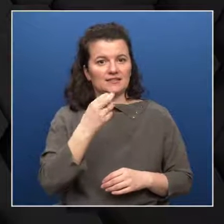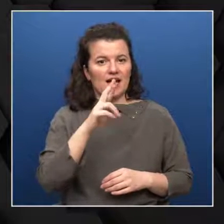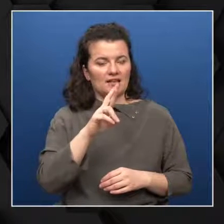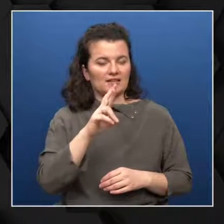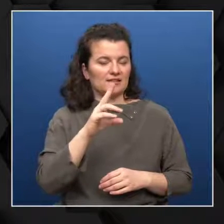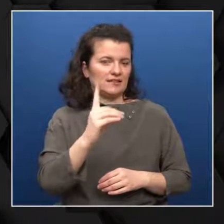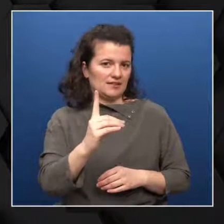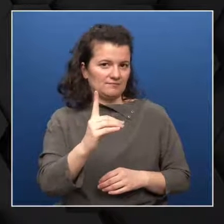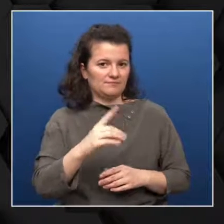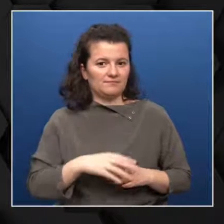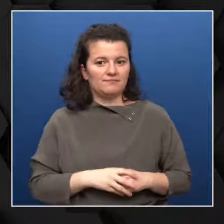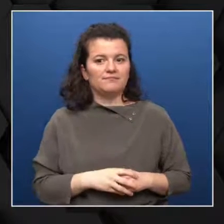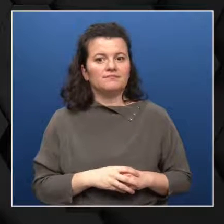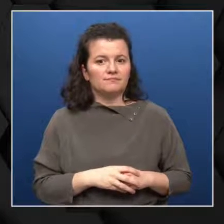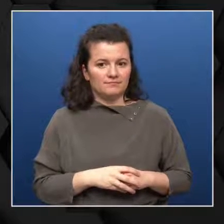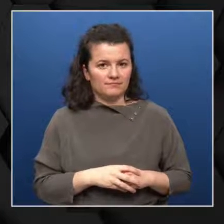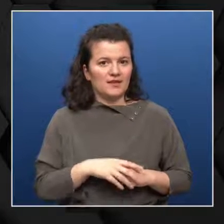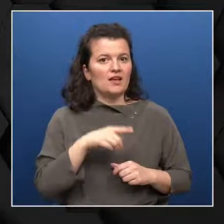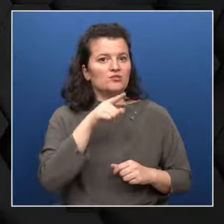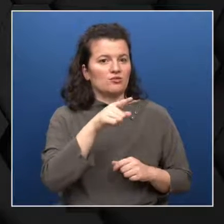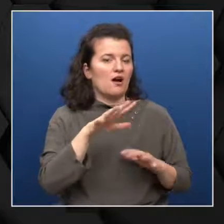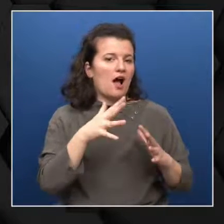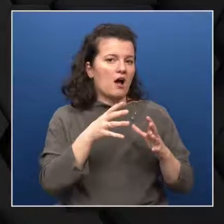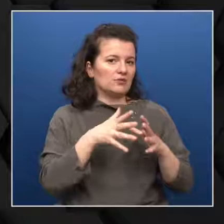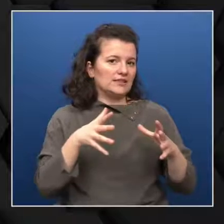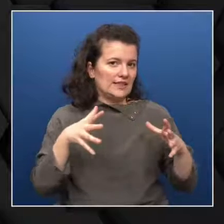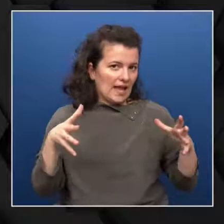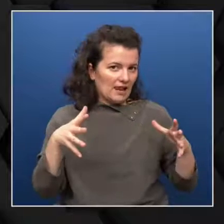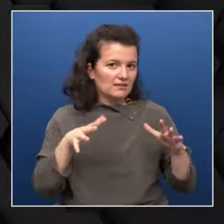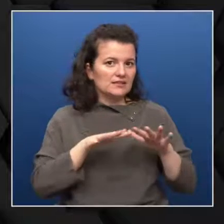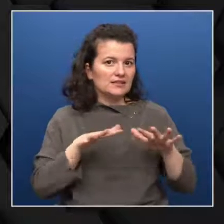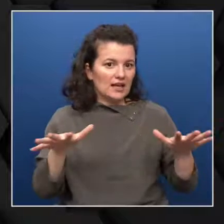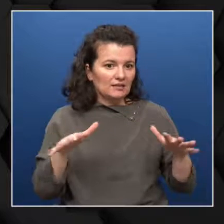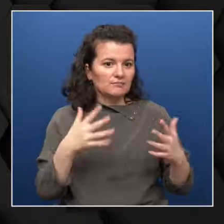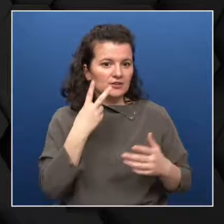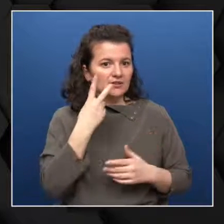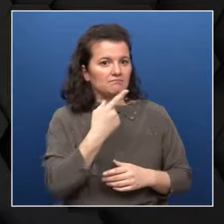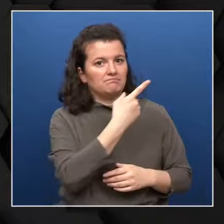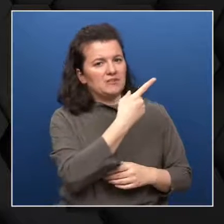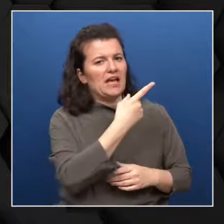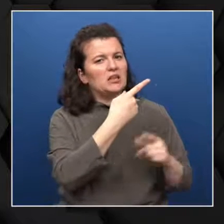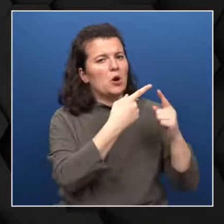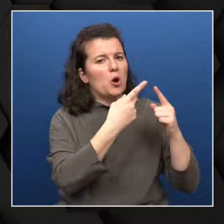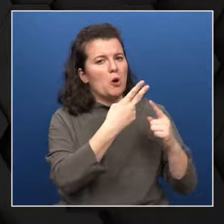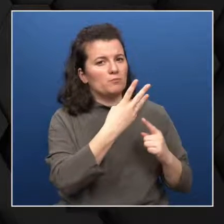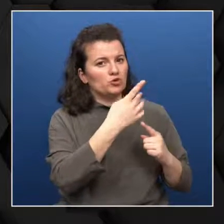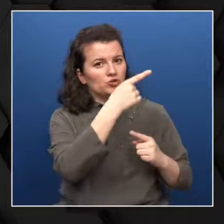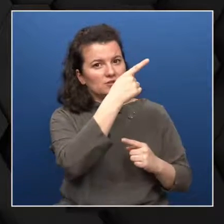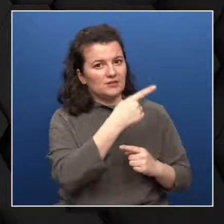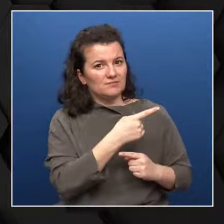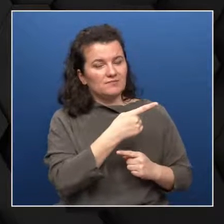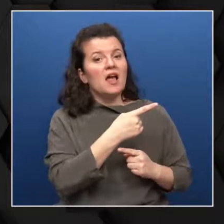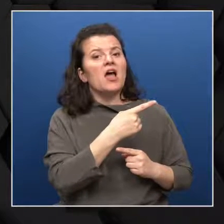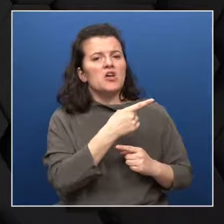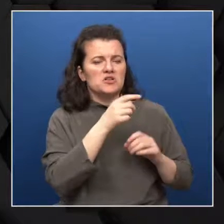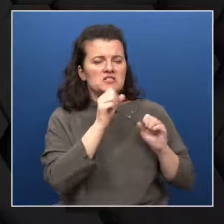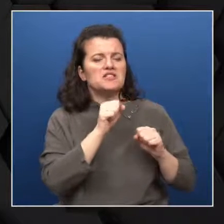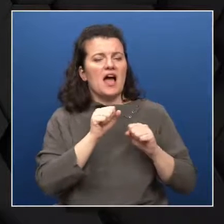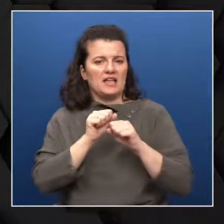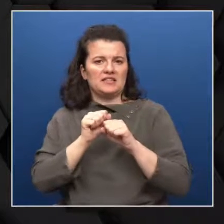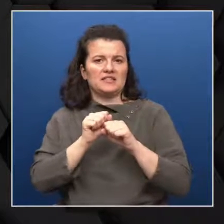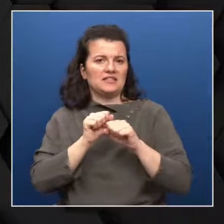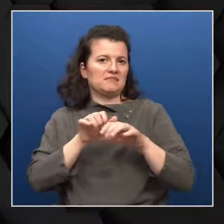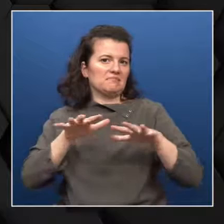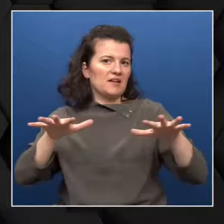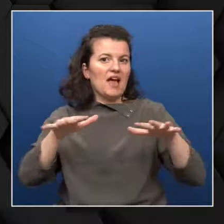up a CDN from Akamai or Verizon on it. And you can, under settings, you can scale also. You can go to a